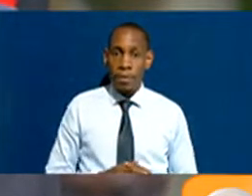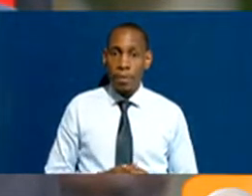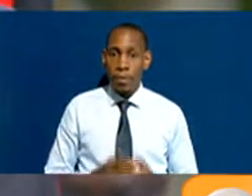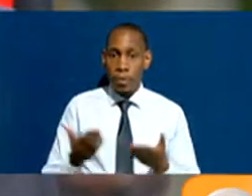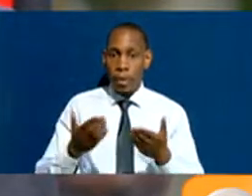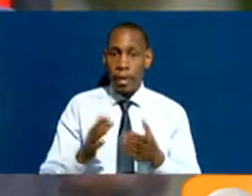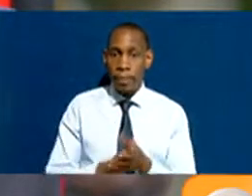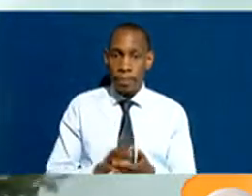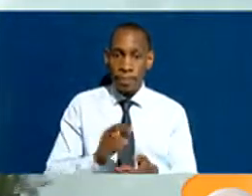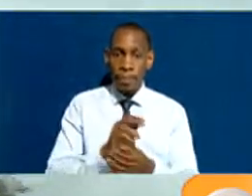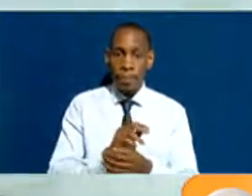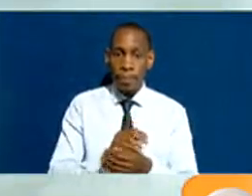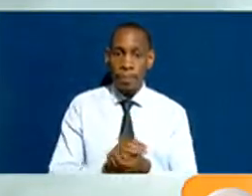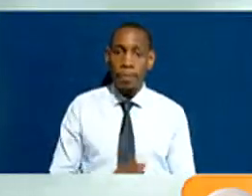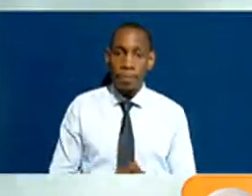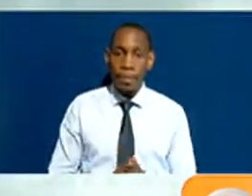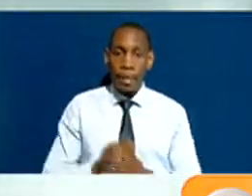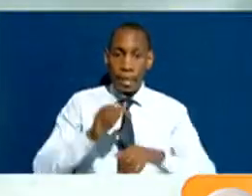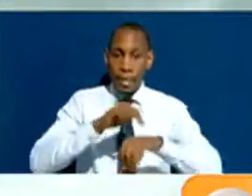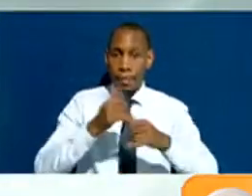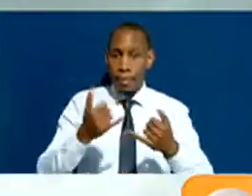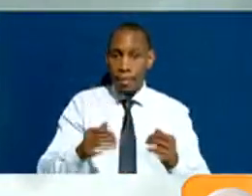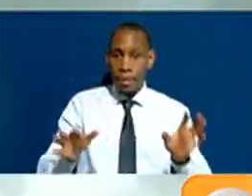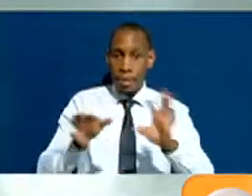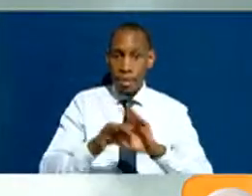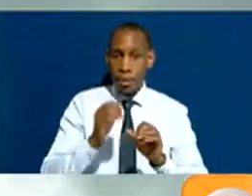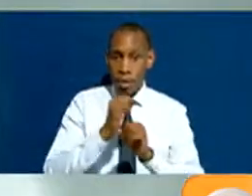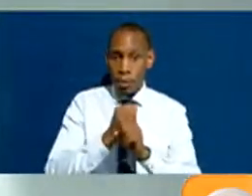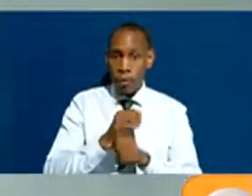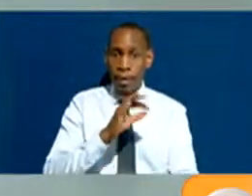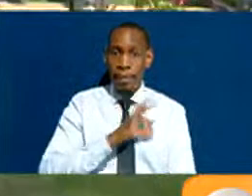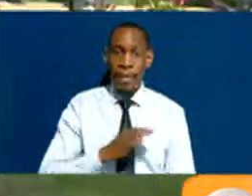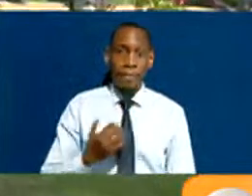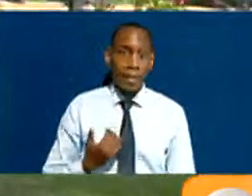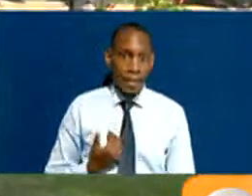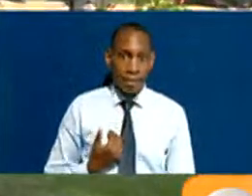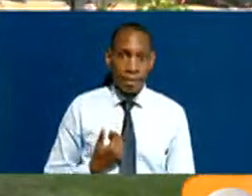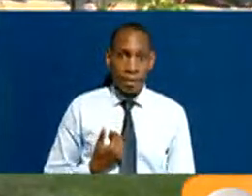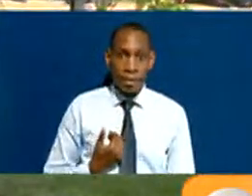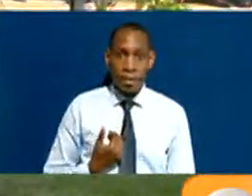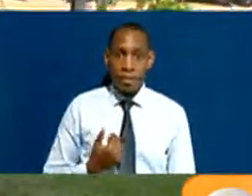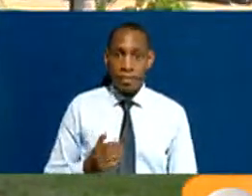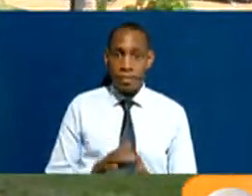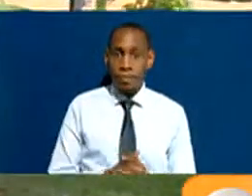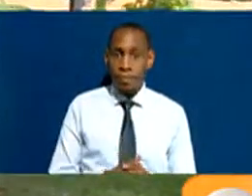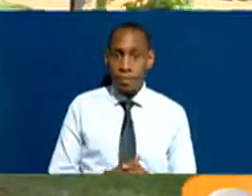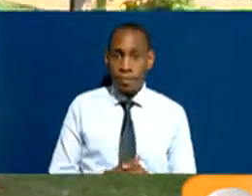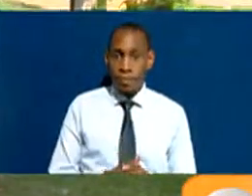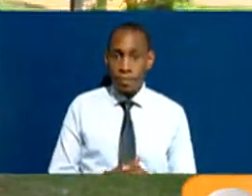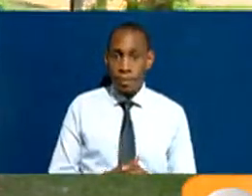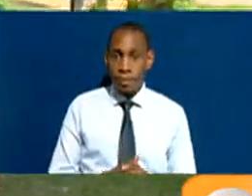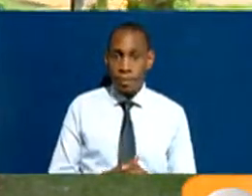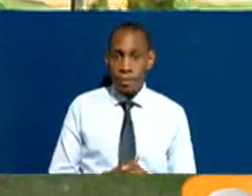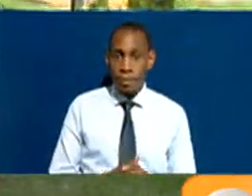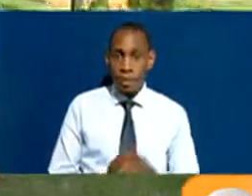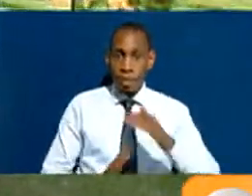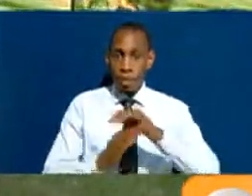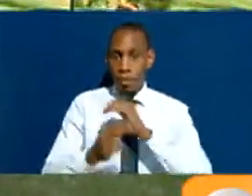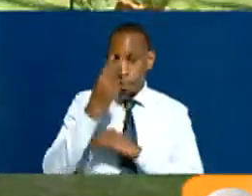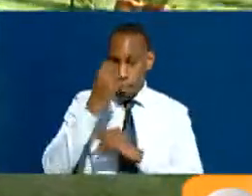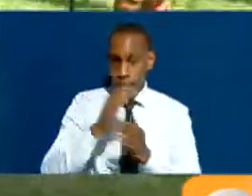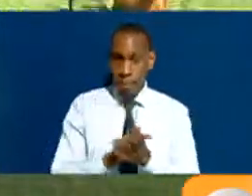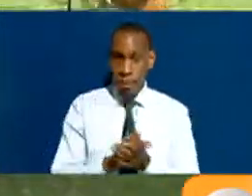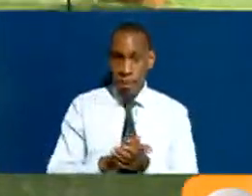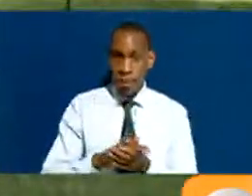in Virginia. Already, the joint efforts have borne fruits as Ibrahim Robo, who is one of the main suspects behind